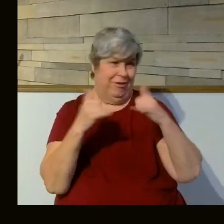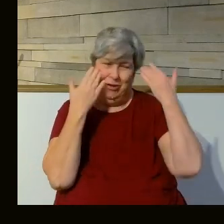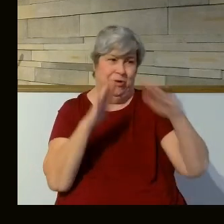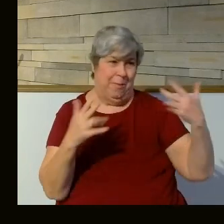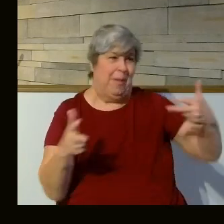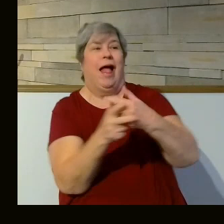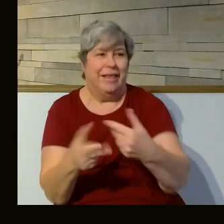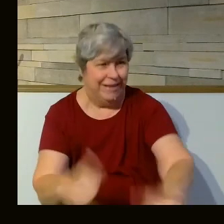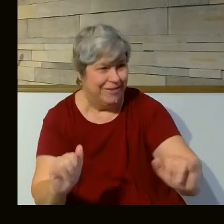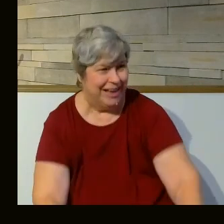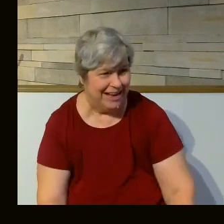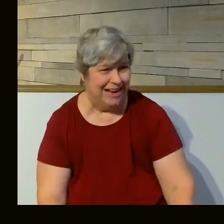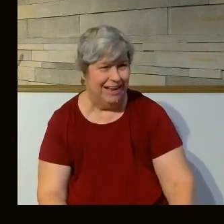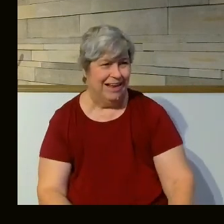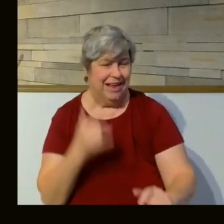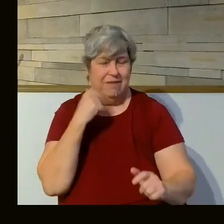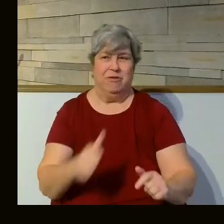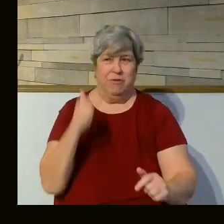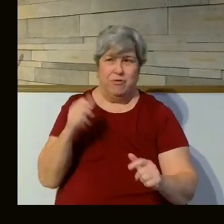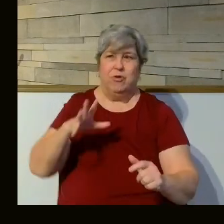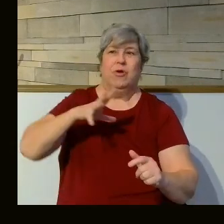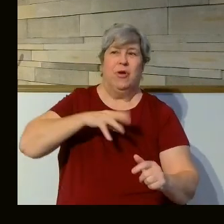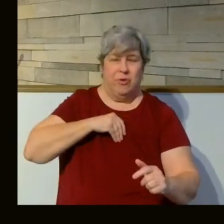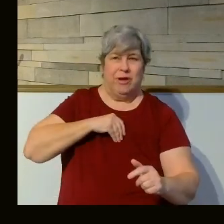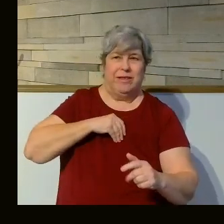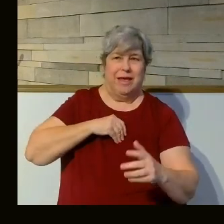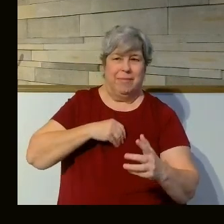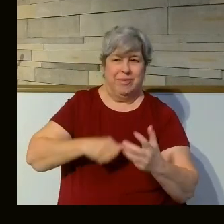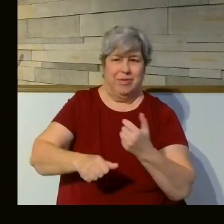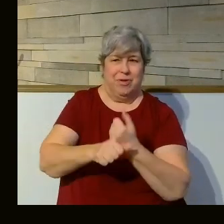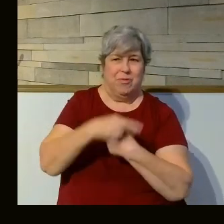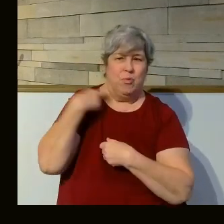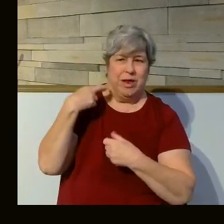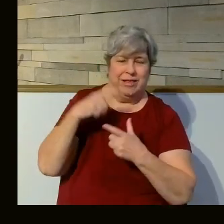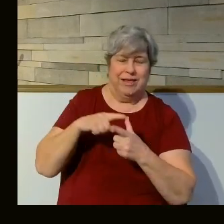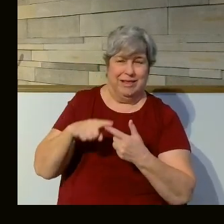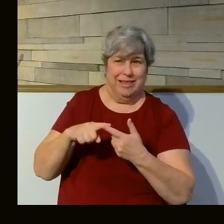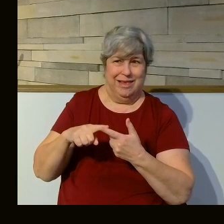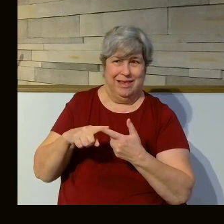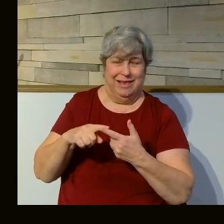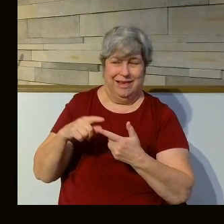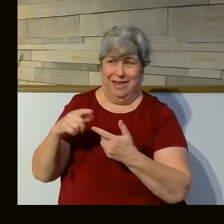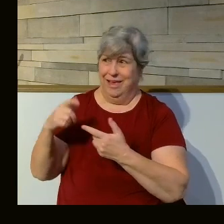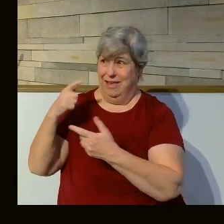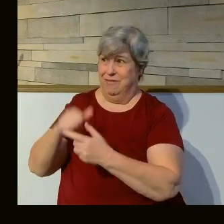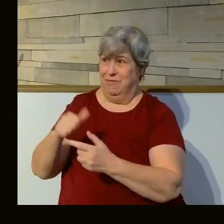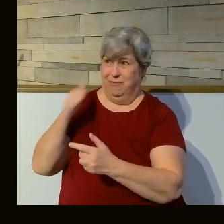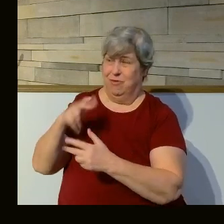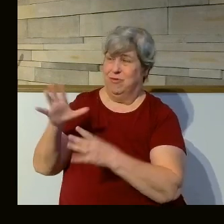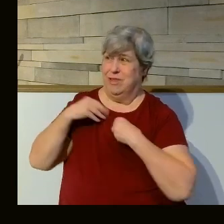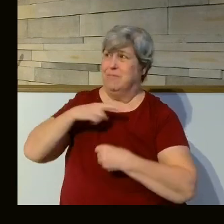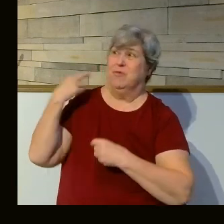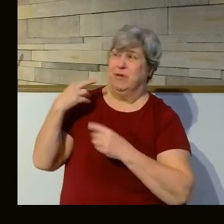right? If life is risky, if you don't want to risk about a belief, then you know what? You are not going to have life that's very deep or very